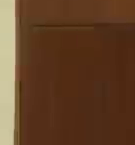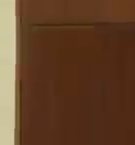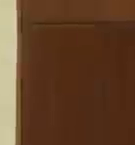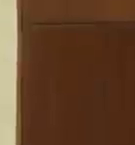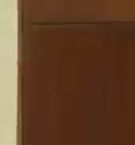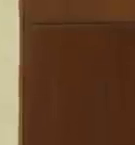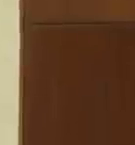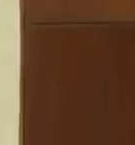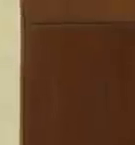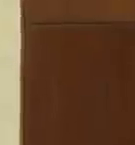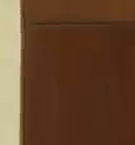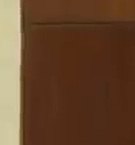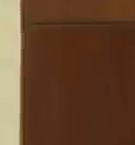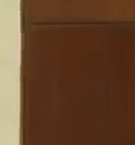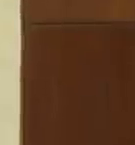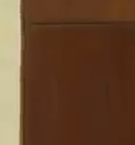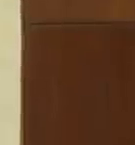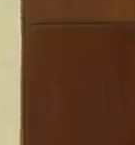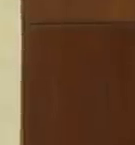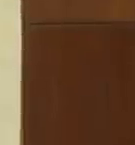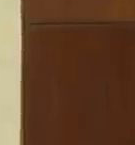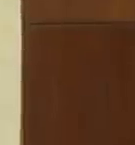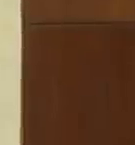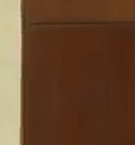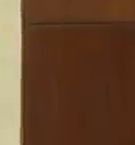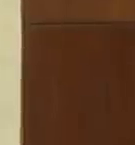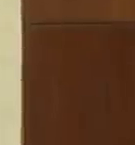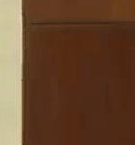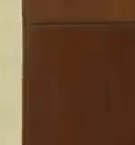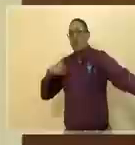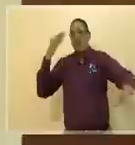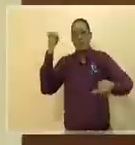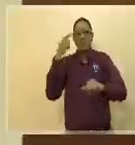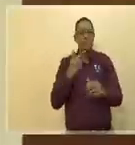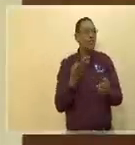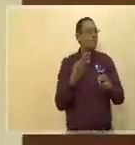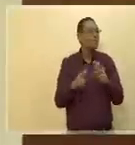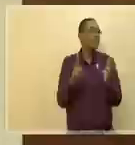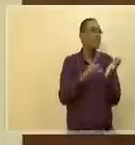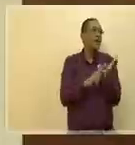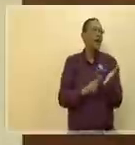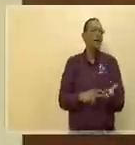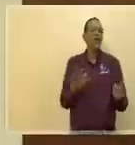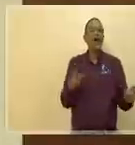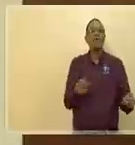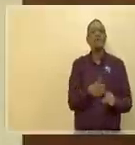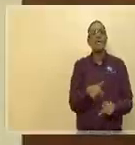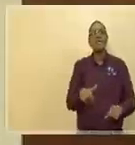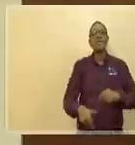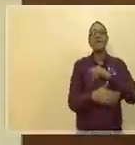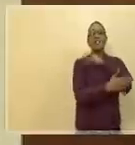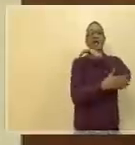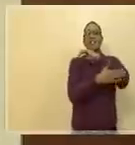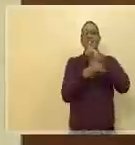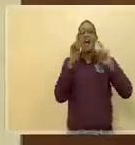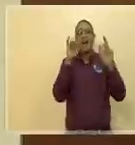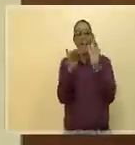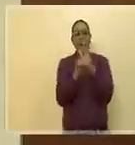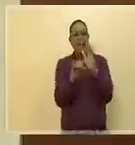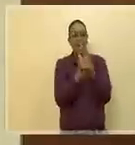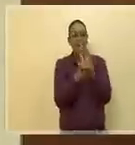of Ceremonies, and this afternoon we expect to have a very brief signing ceremony. This National